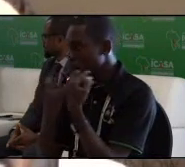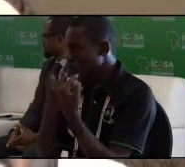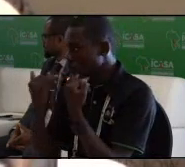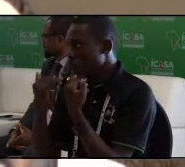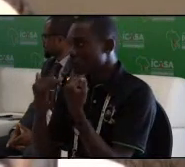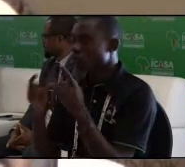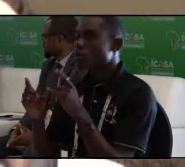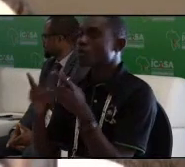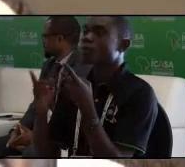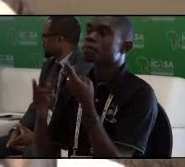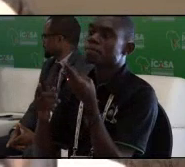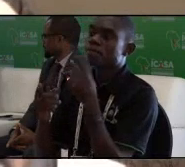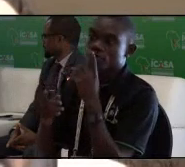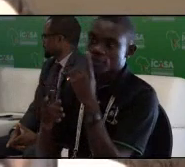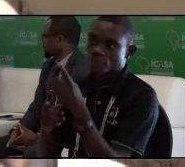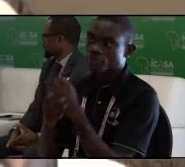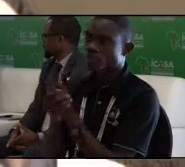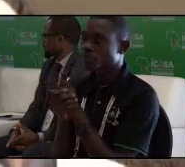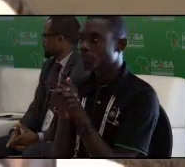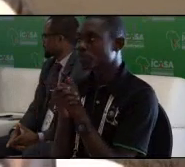implementation science. What are the people saying?